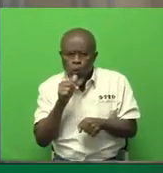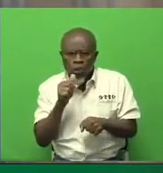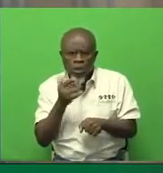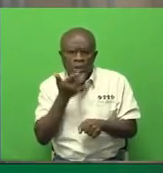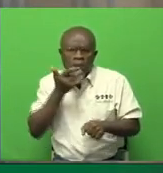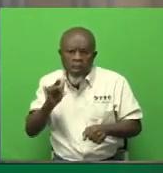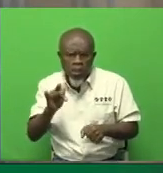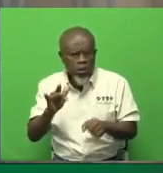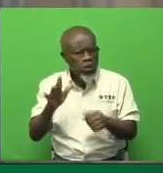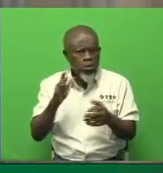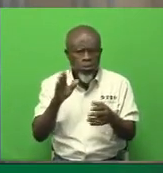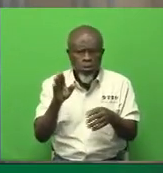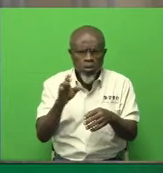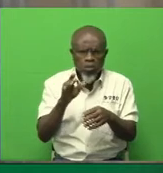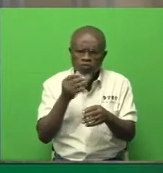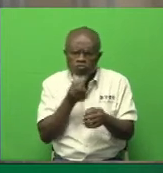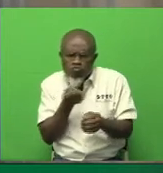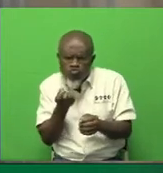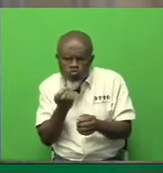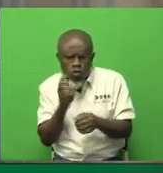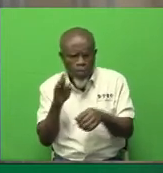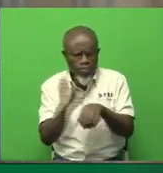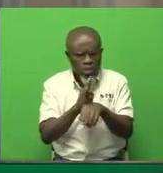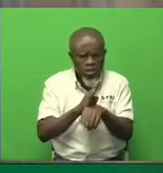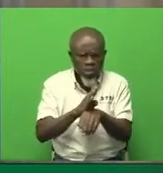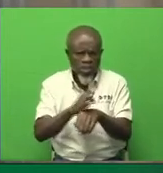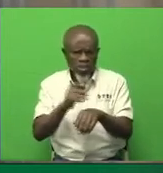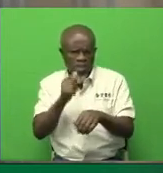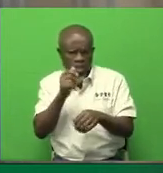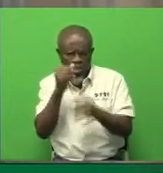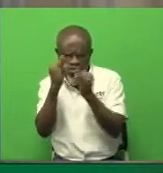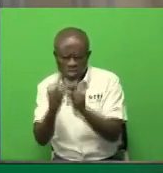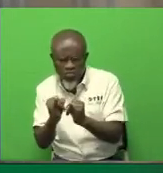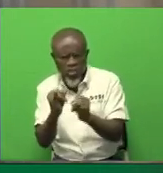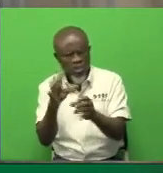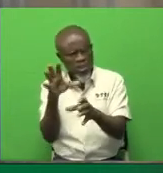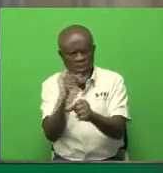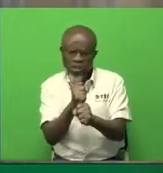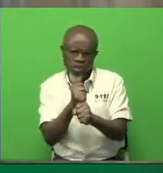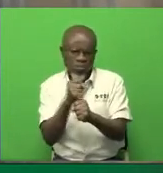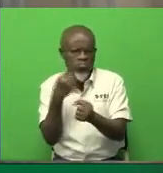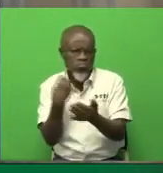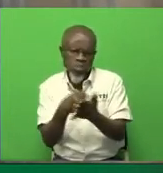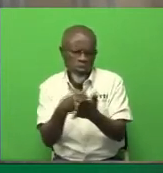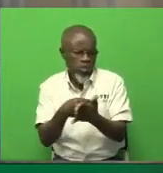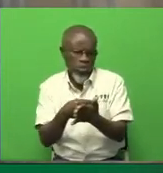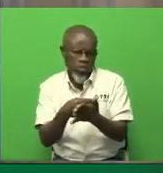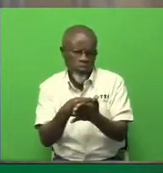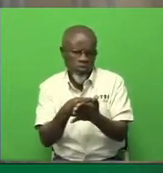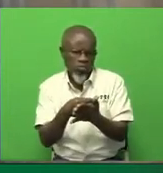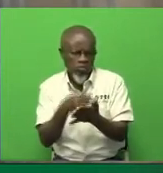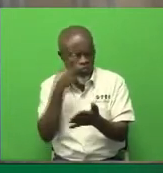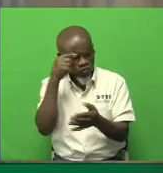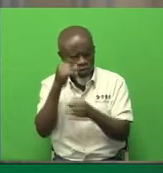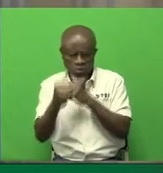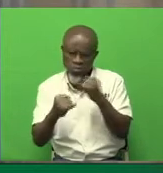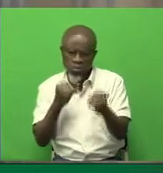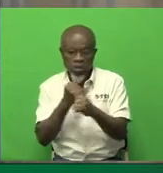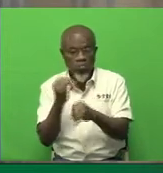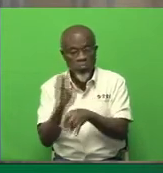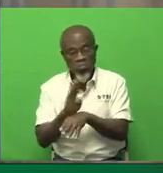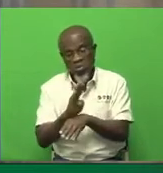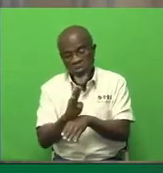few individuals and businesses receiving the billions in US Dollars distributed annually despite a 30